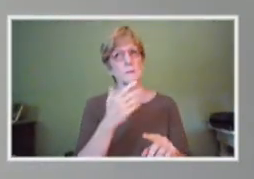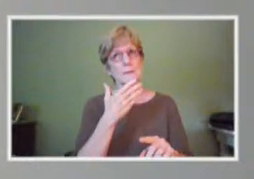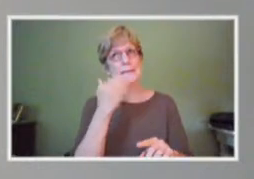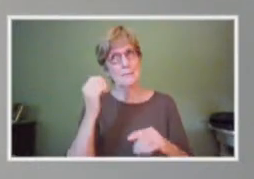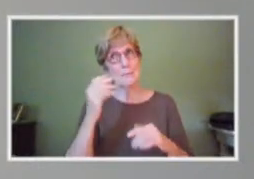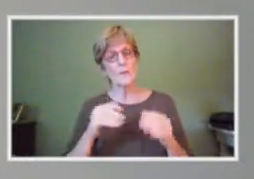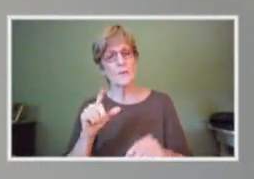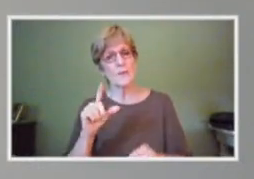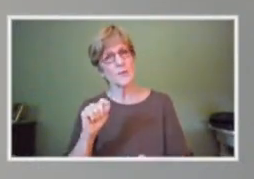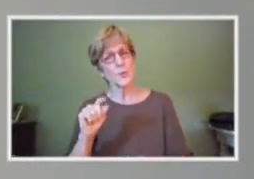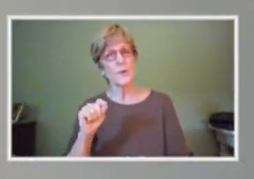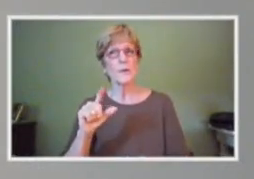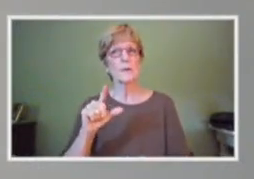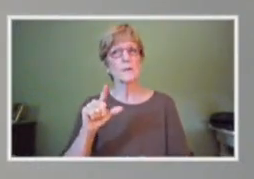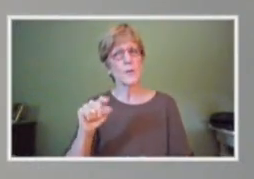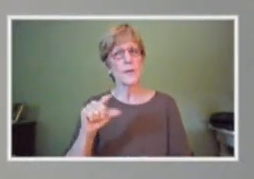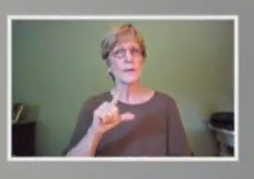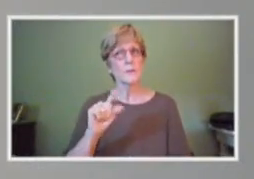and 2021. So